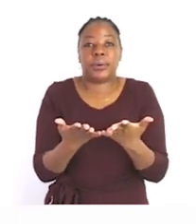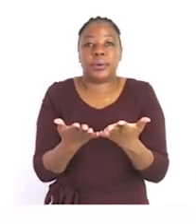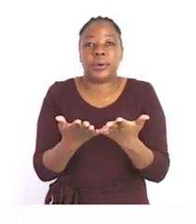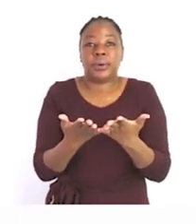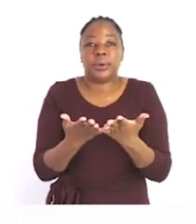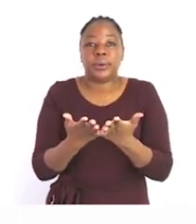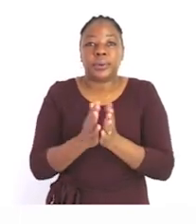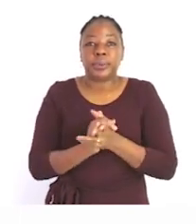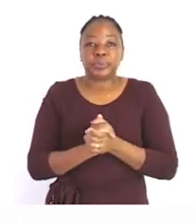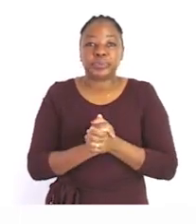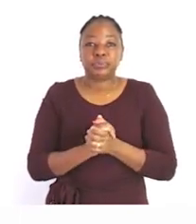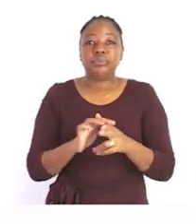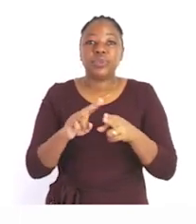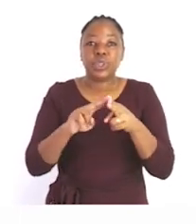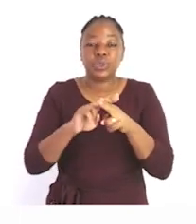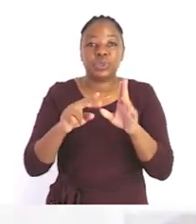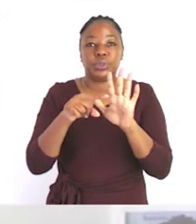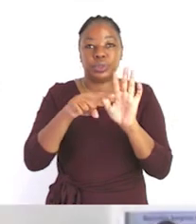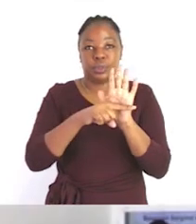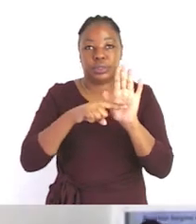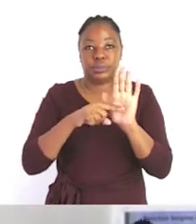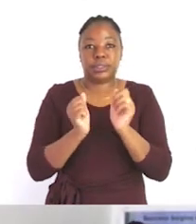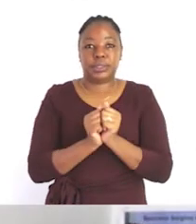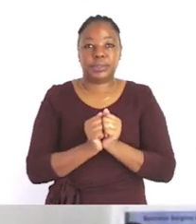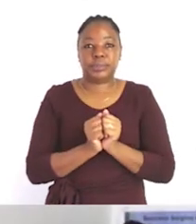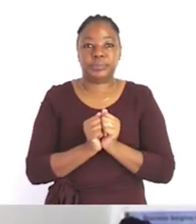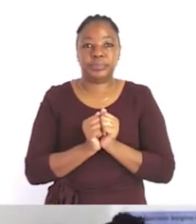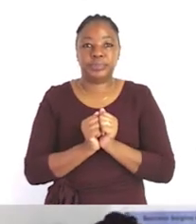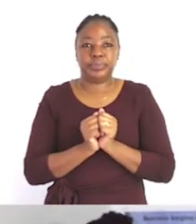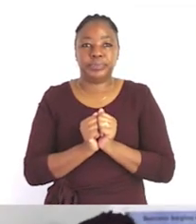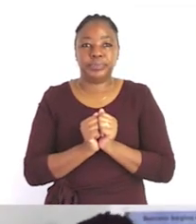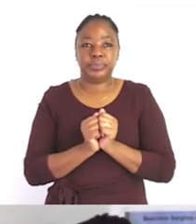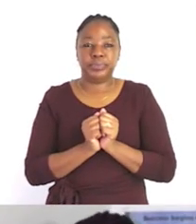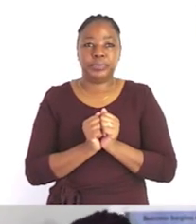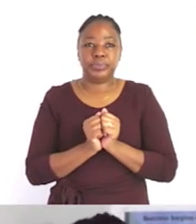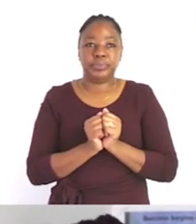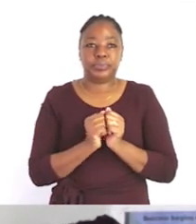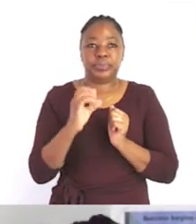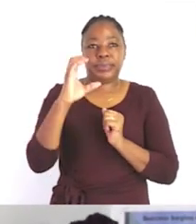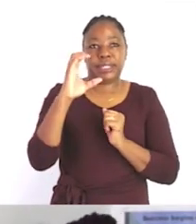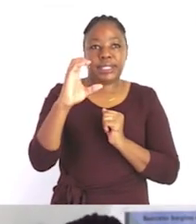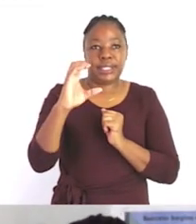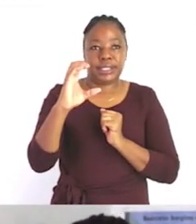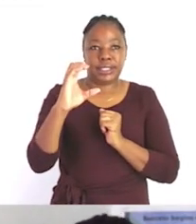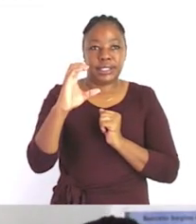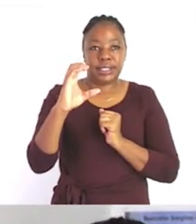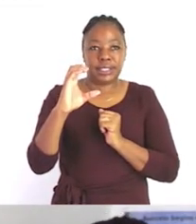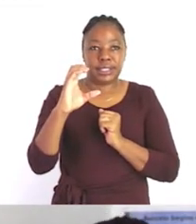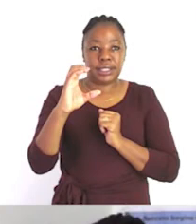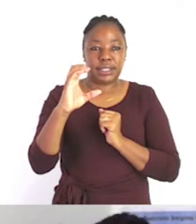another number. Let's take a look at the board. We are going to do C and D from